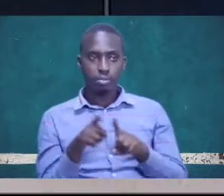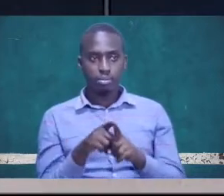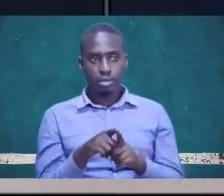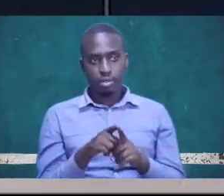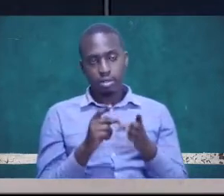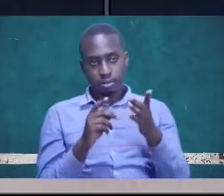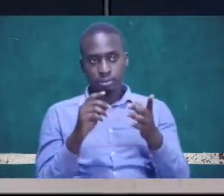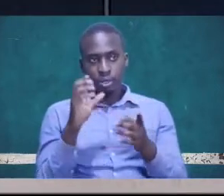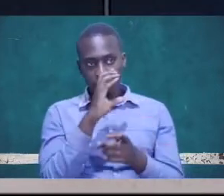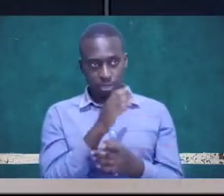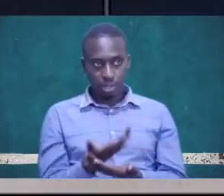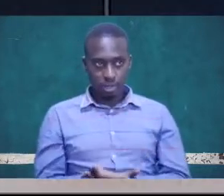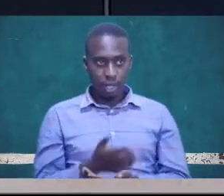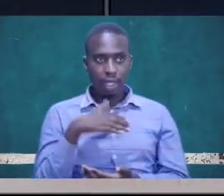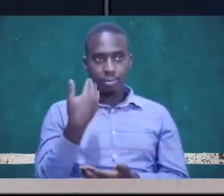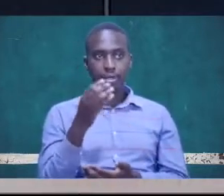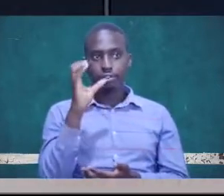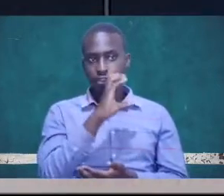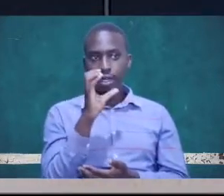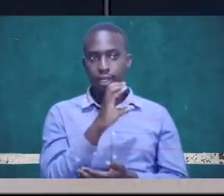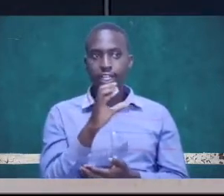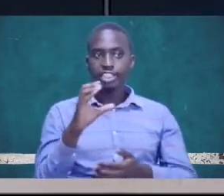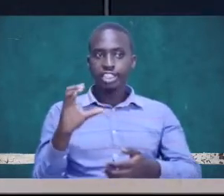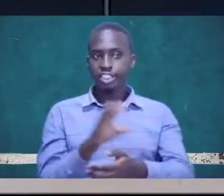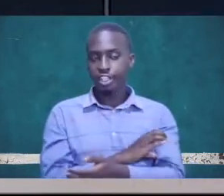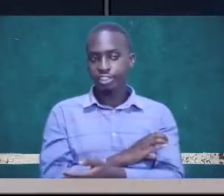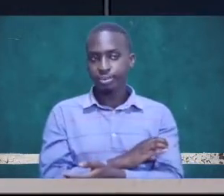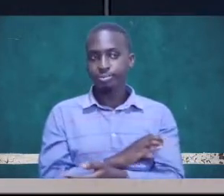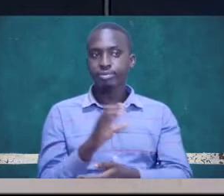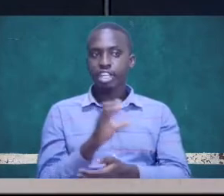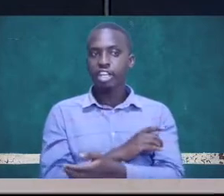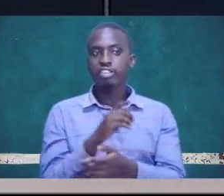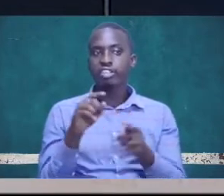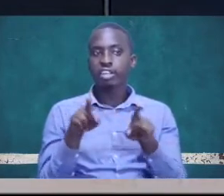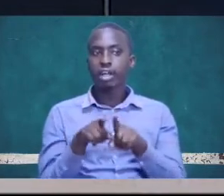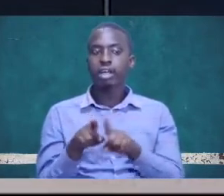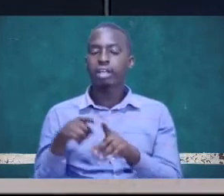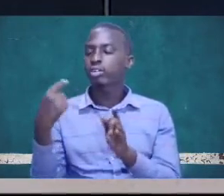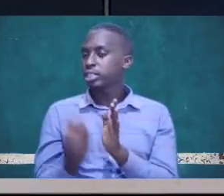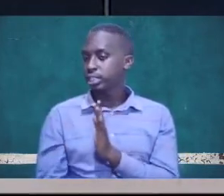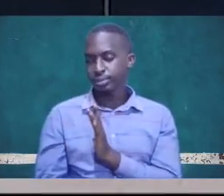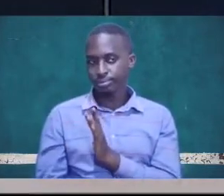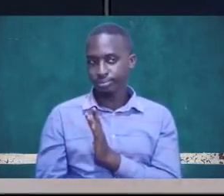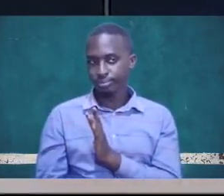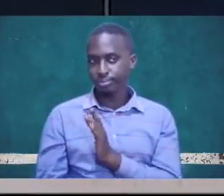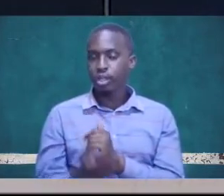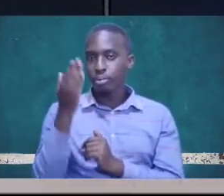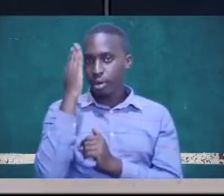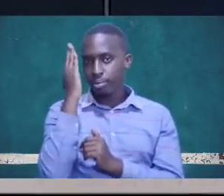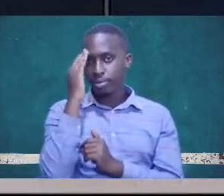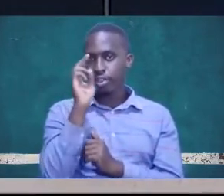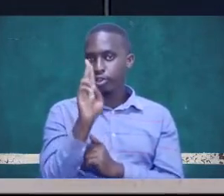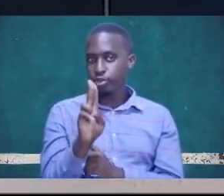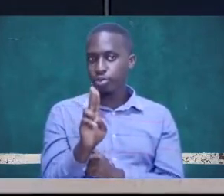Then let's find, calculate the energy. Energy here will be equal to what? You know, 1